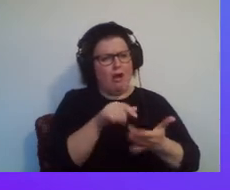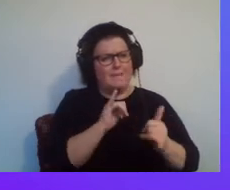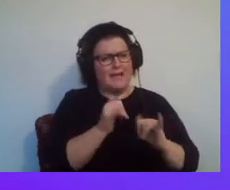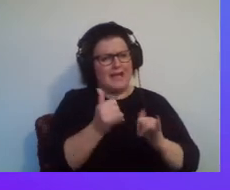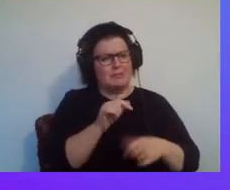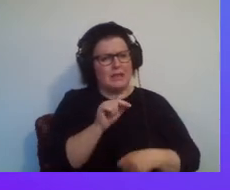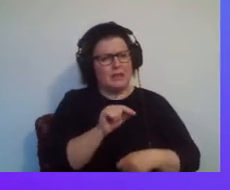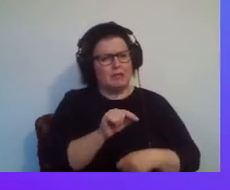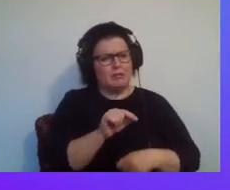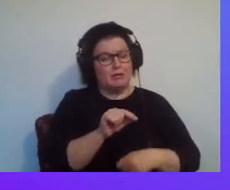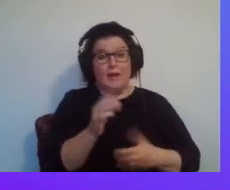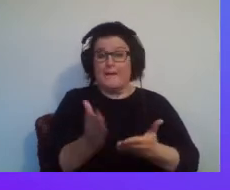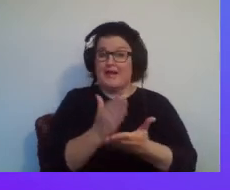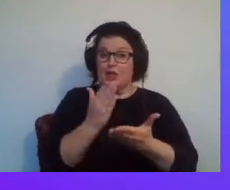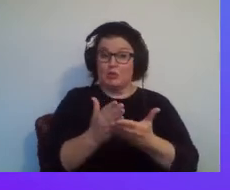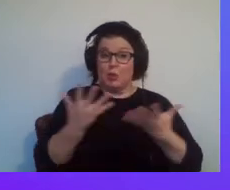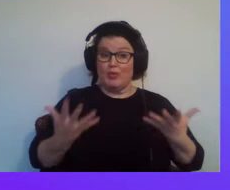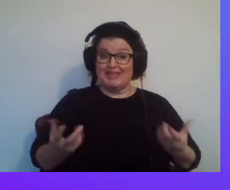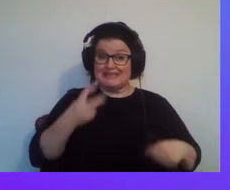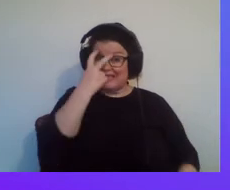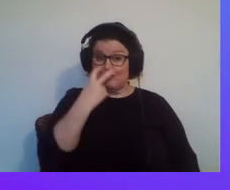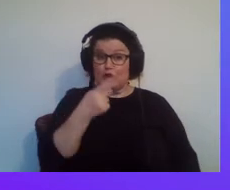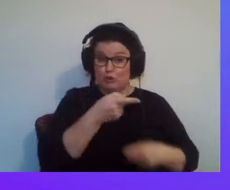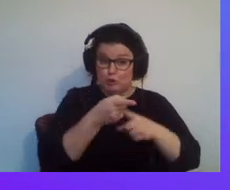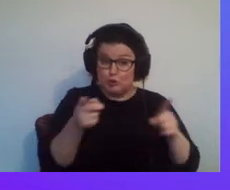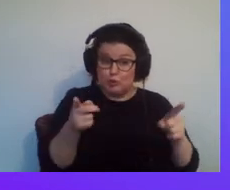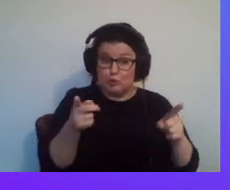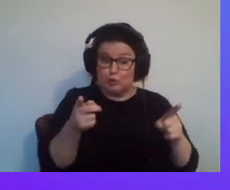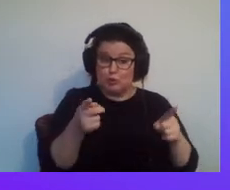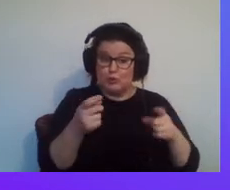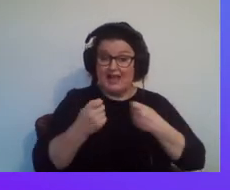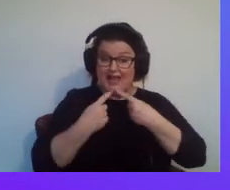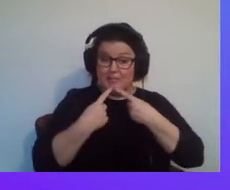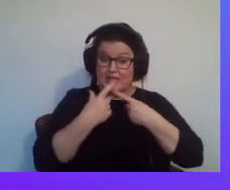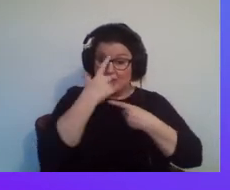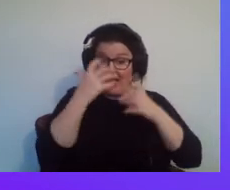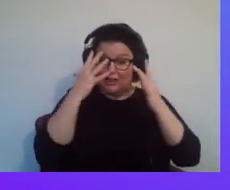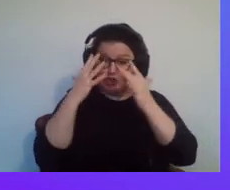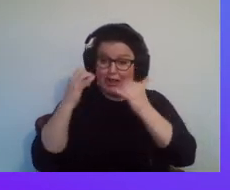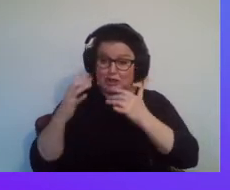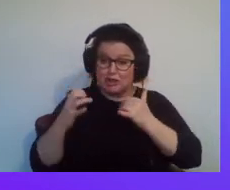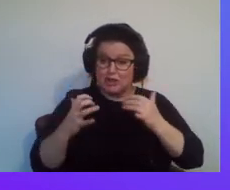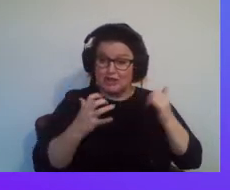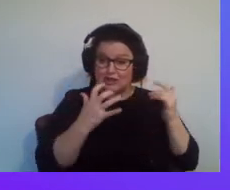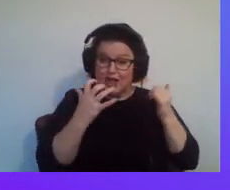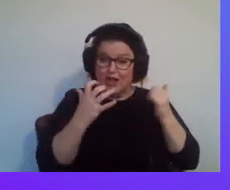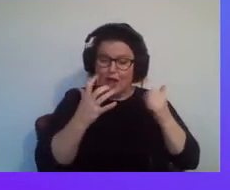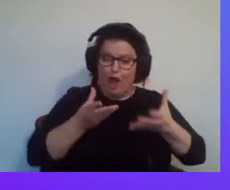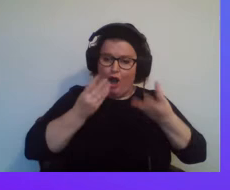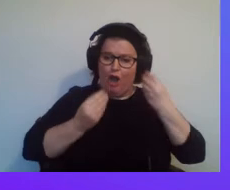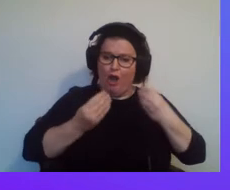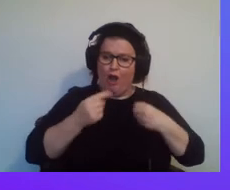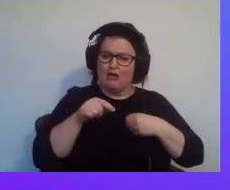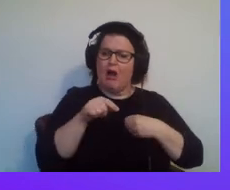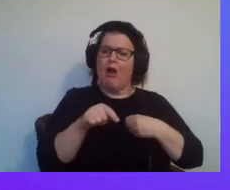so important, and the reason why we've done this evening is because we know that some of the communities that have been particularly